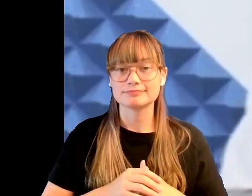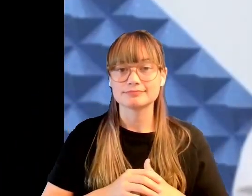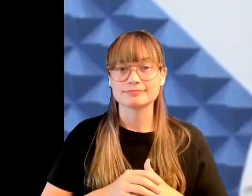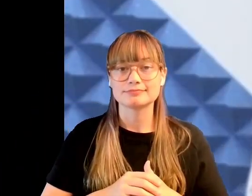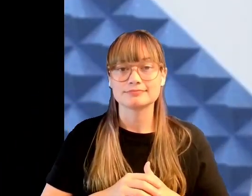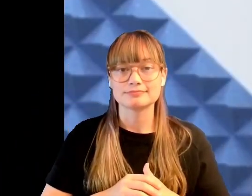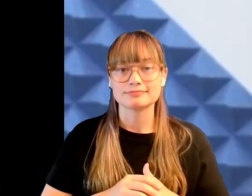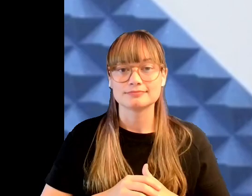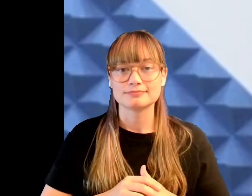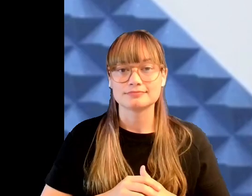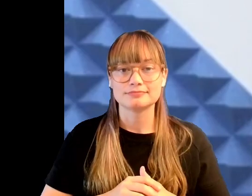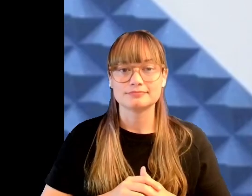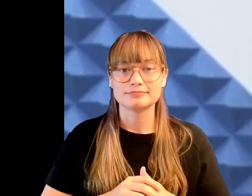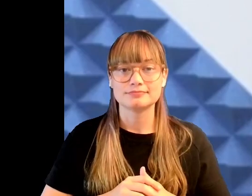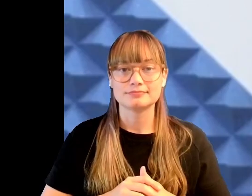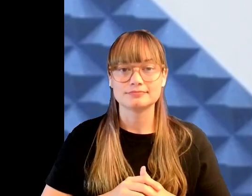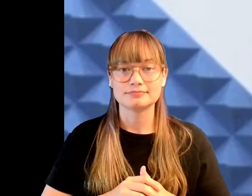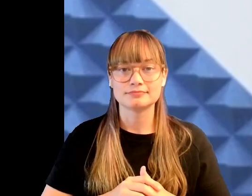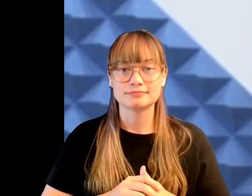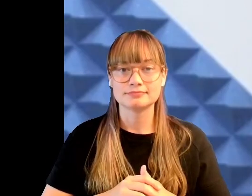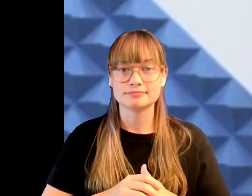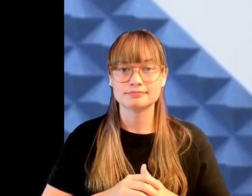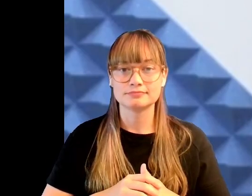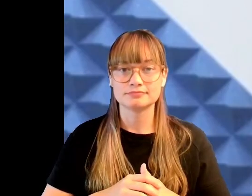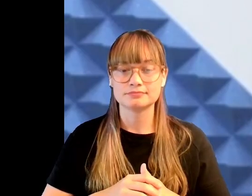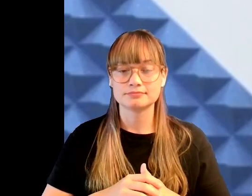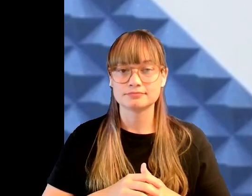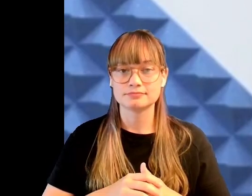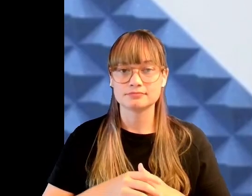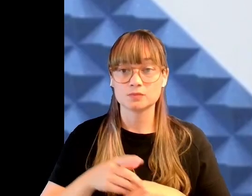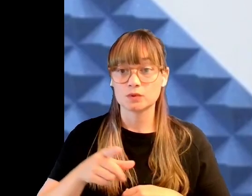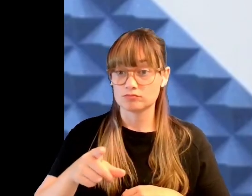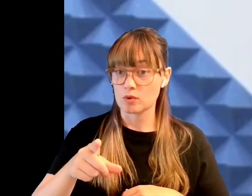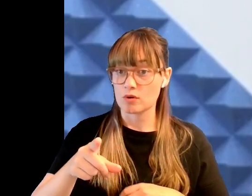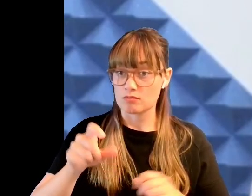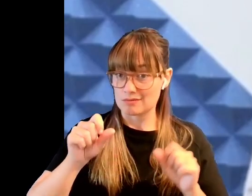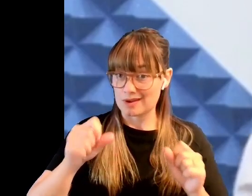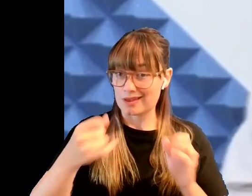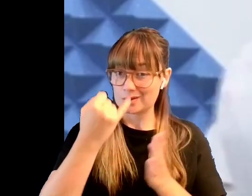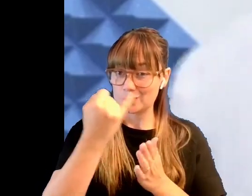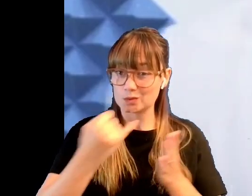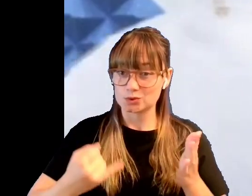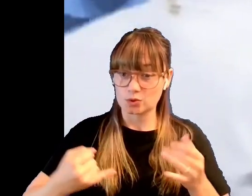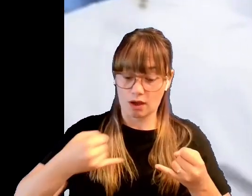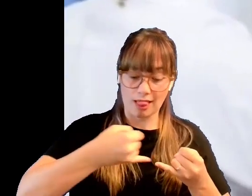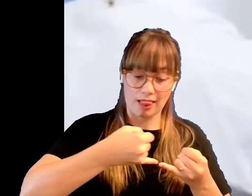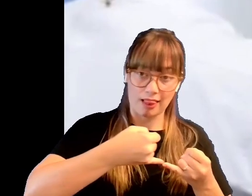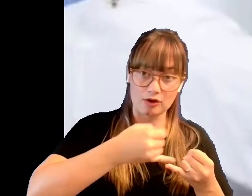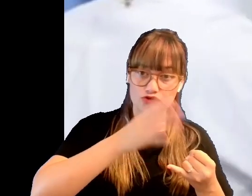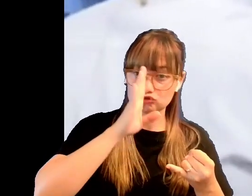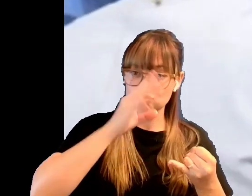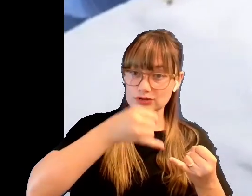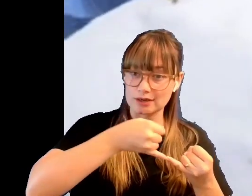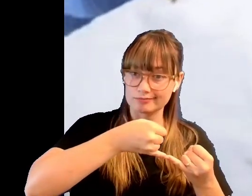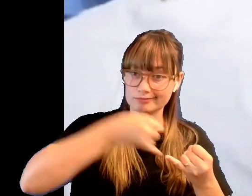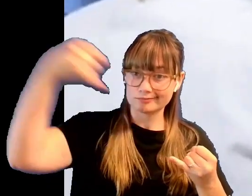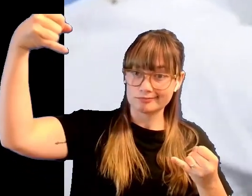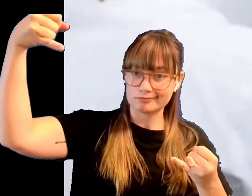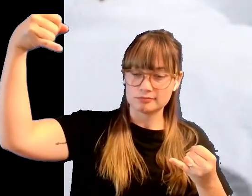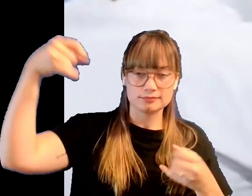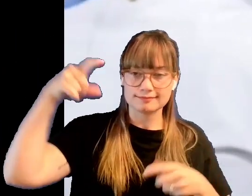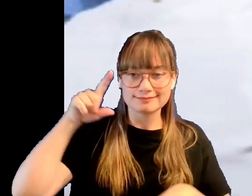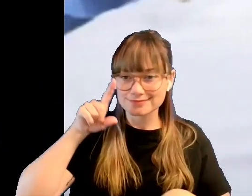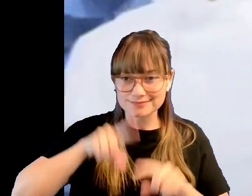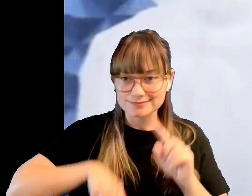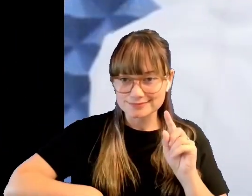So as we can see, we cannot draw a straight line through this information. A